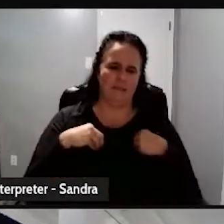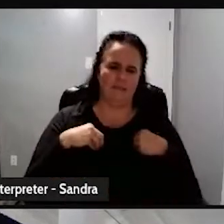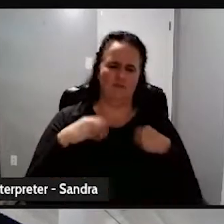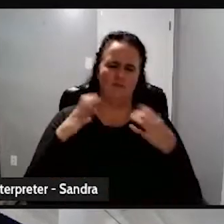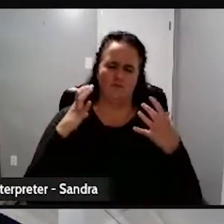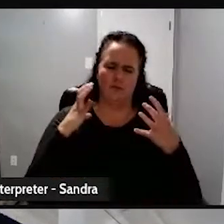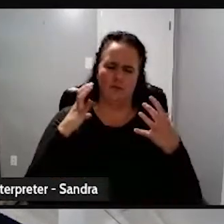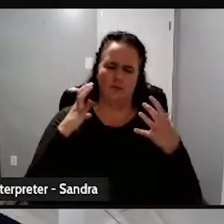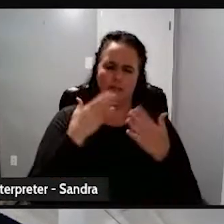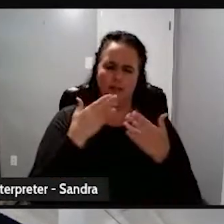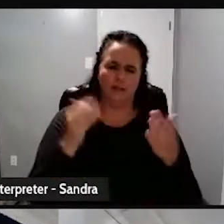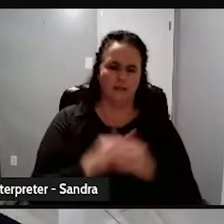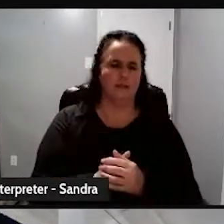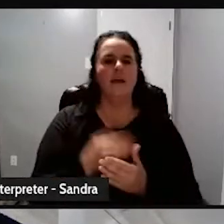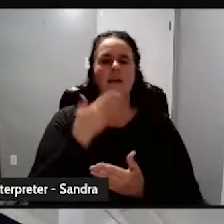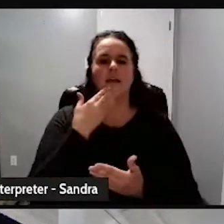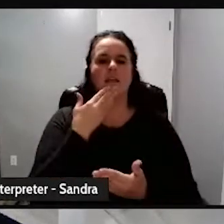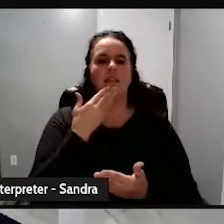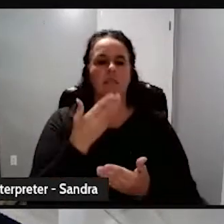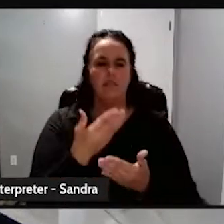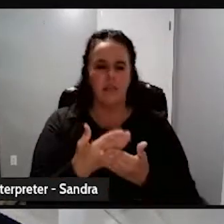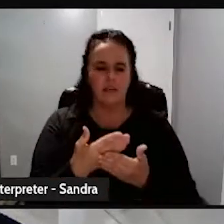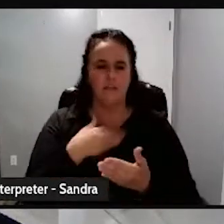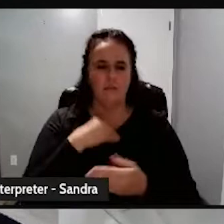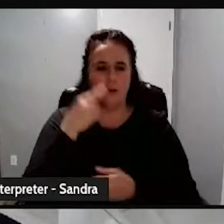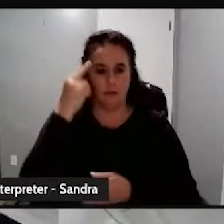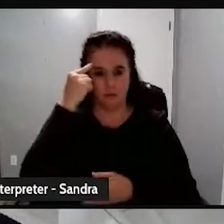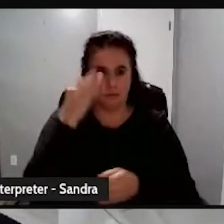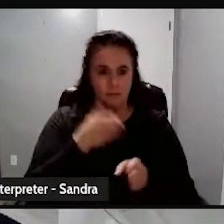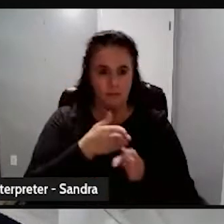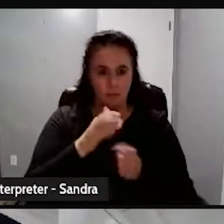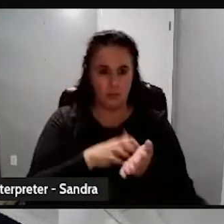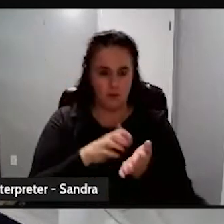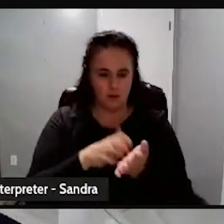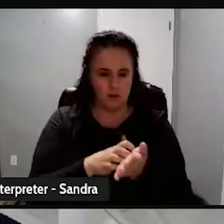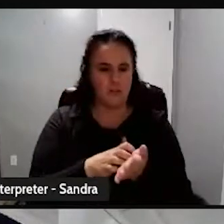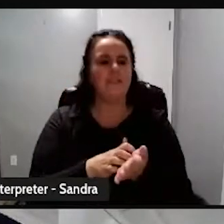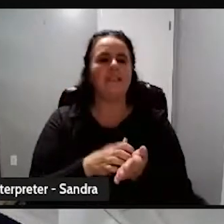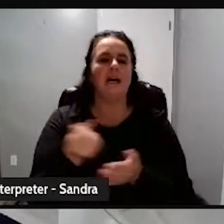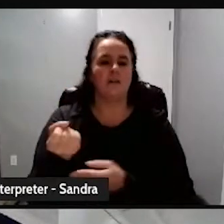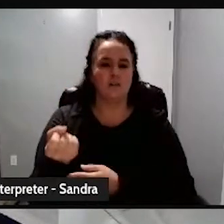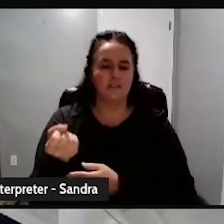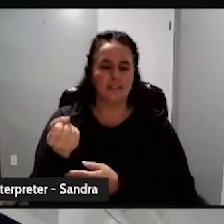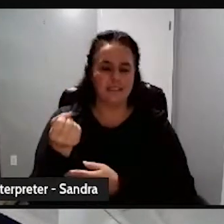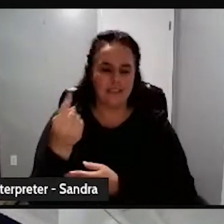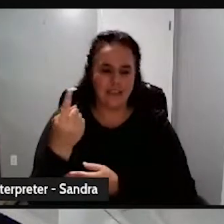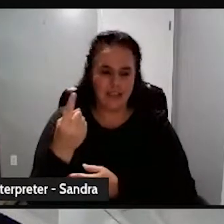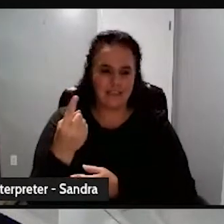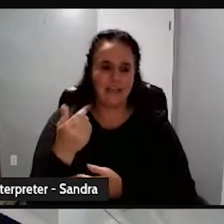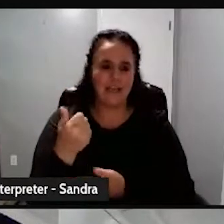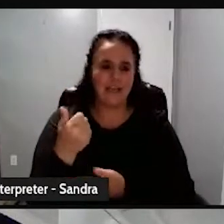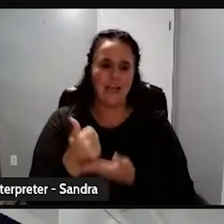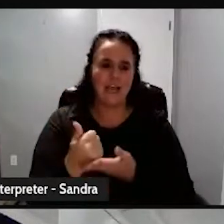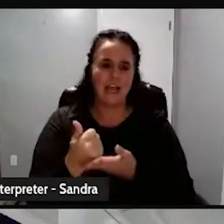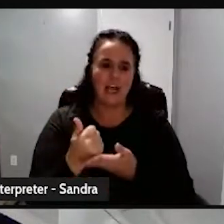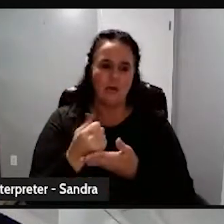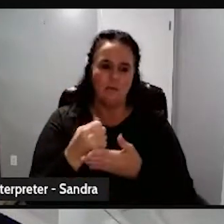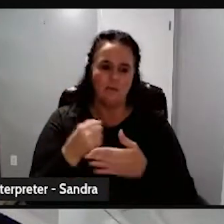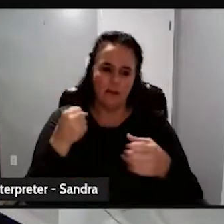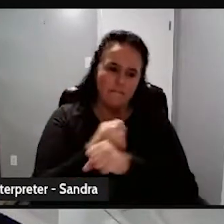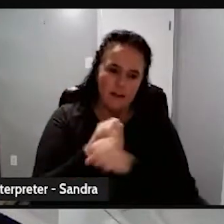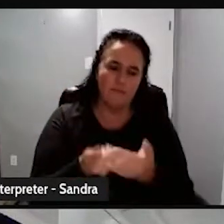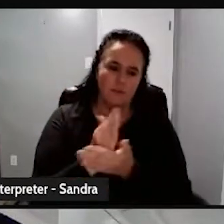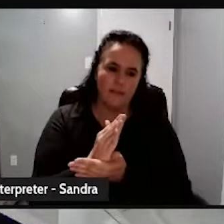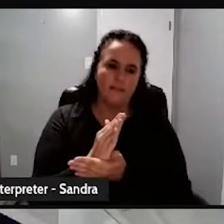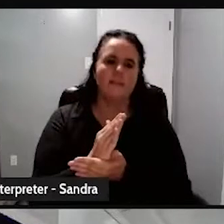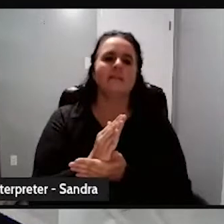my neurologist fully understands this and fights for the rights of his patients. The exhibition